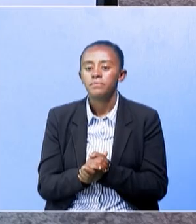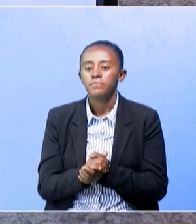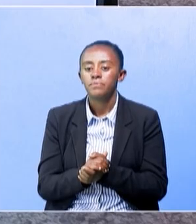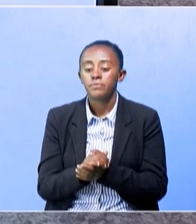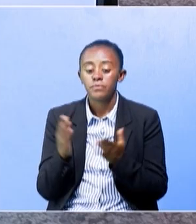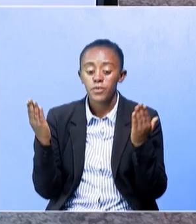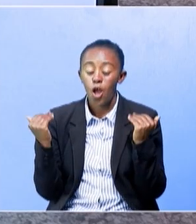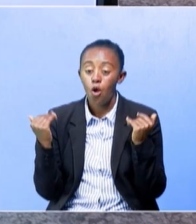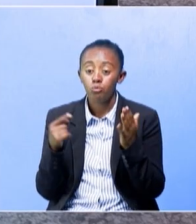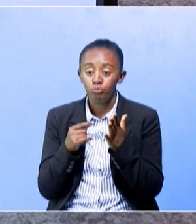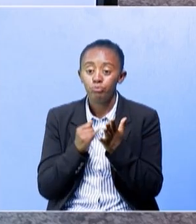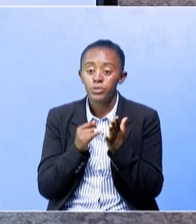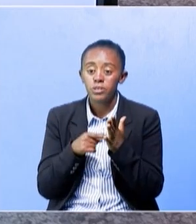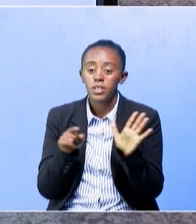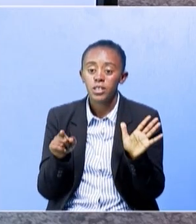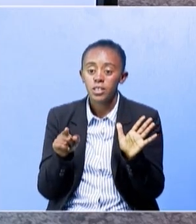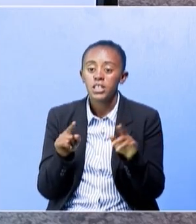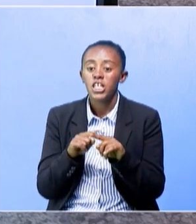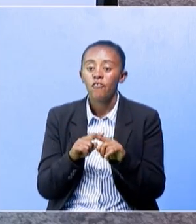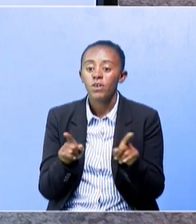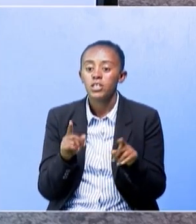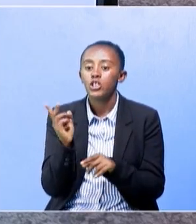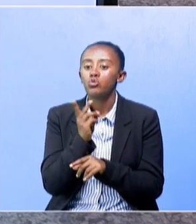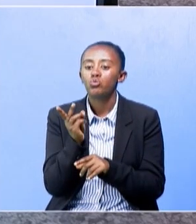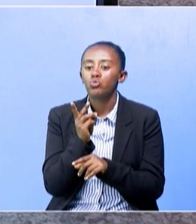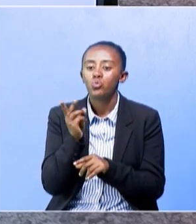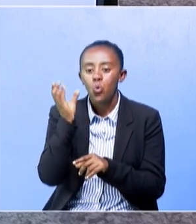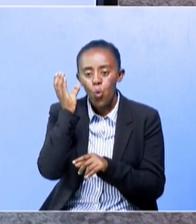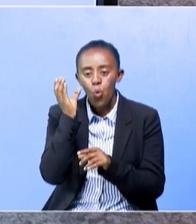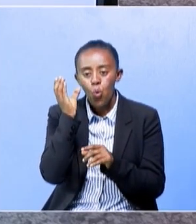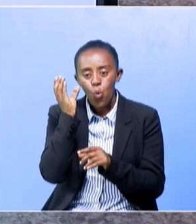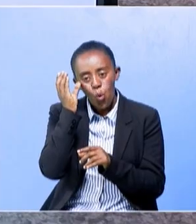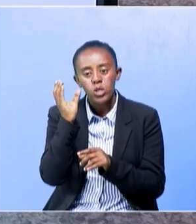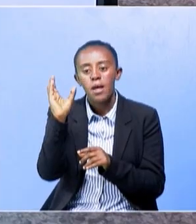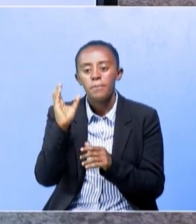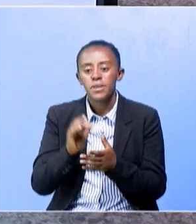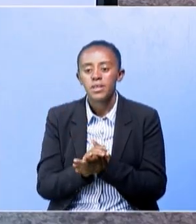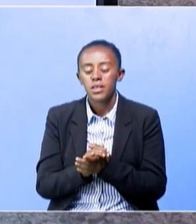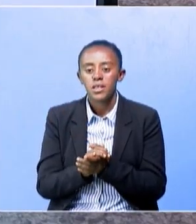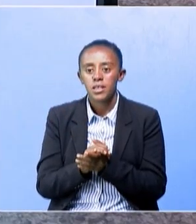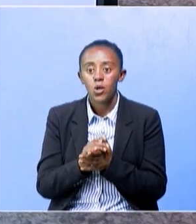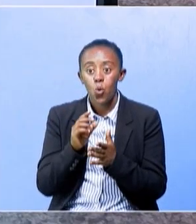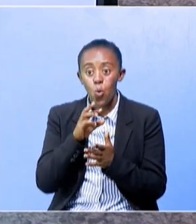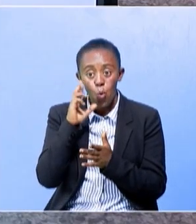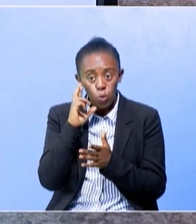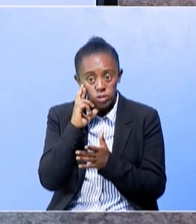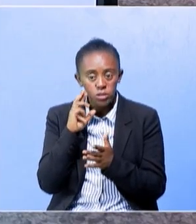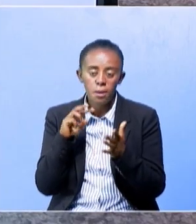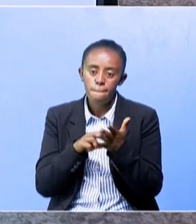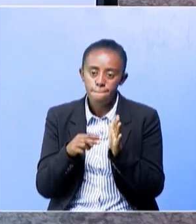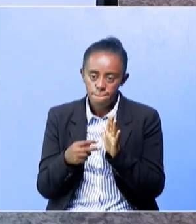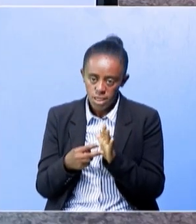I hope it is clear the difference between these two concepts, cause and effect. Here, cause